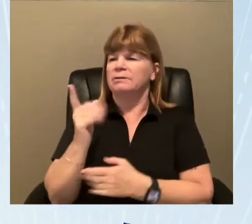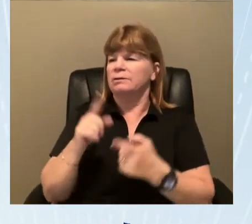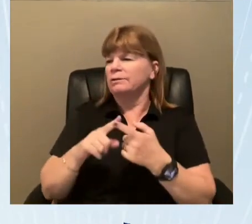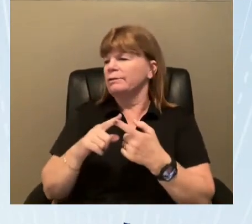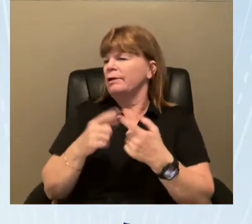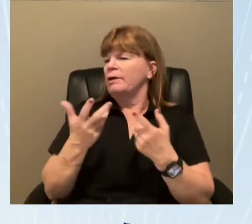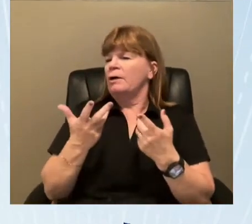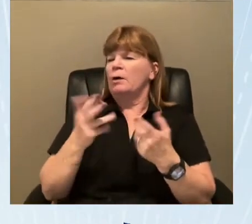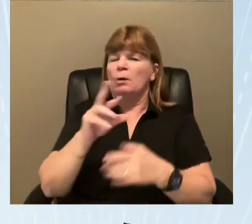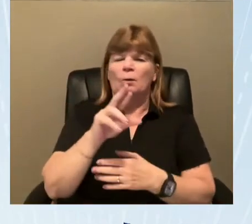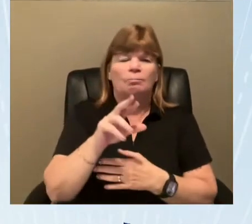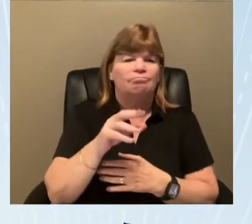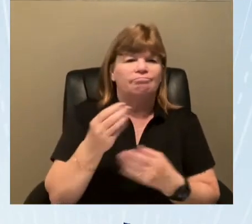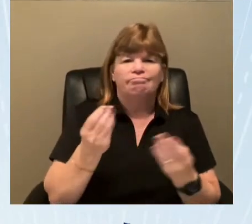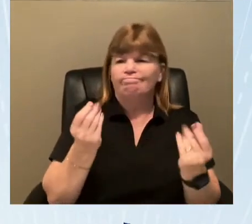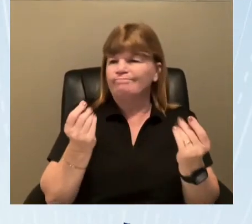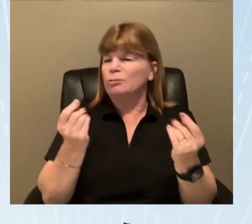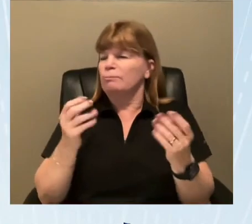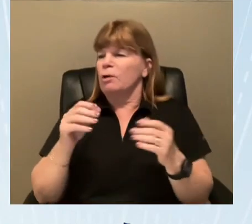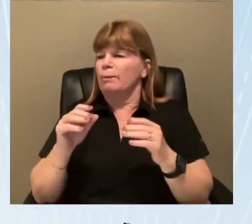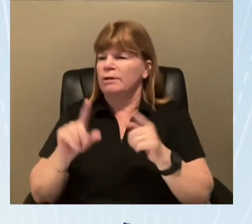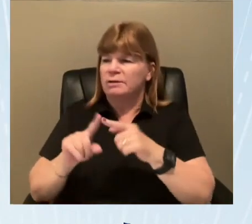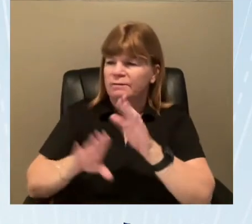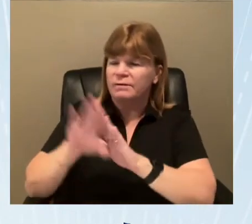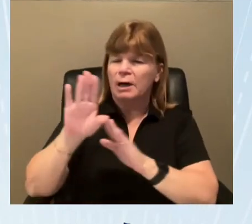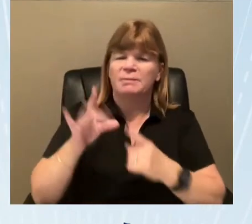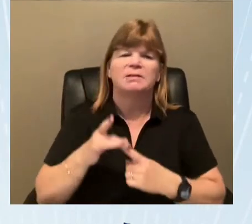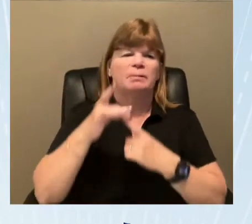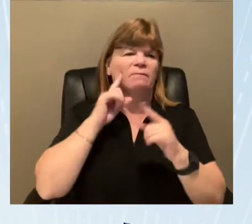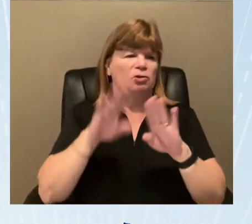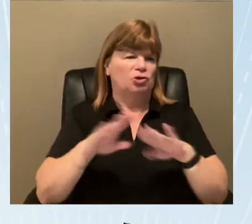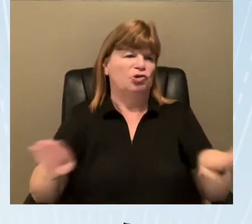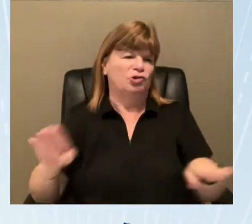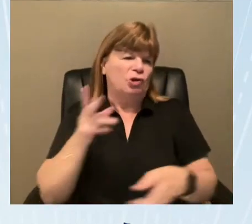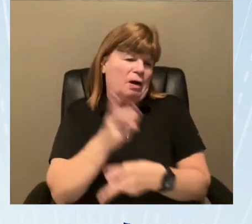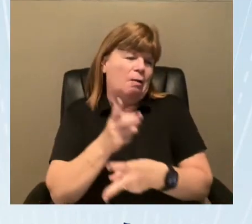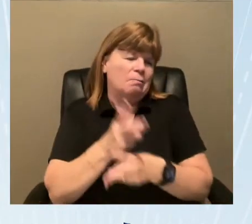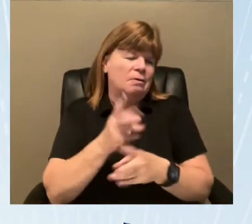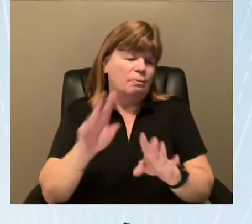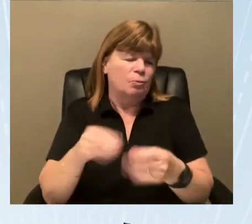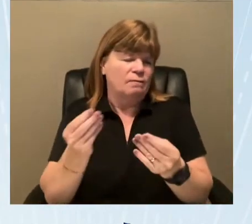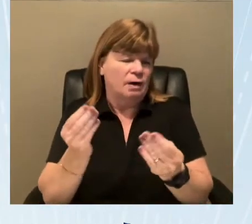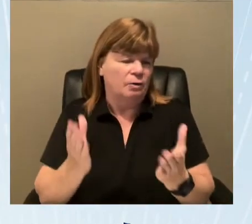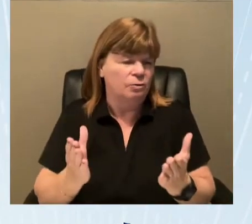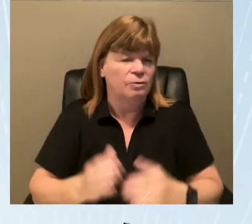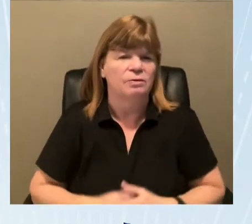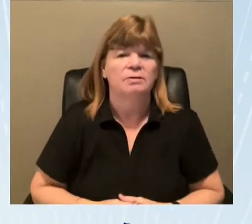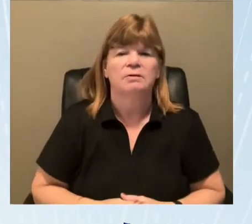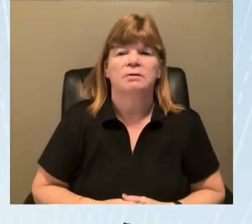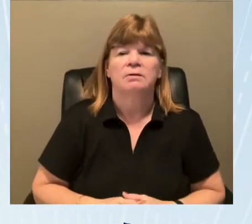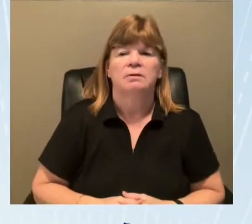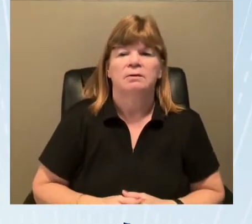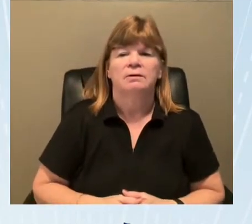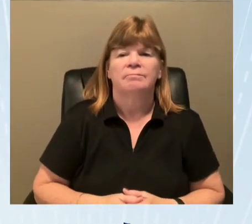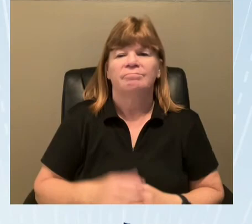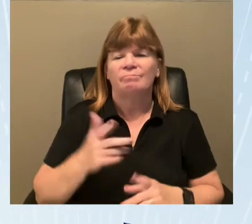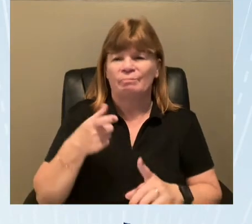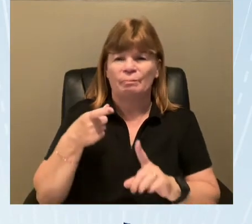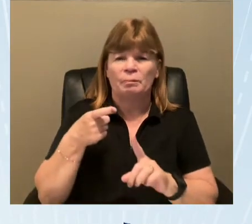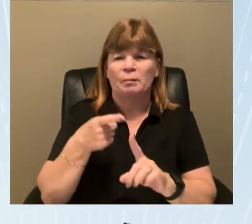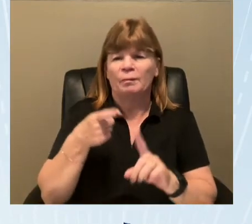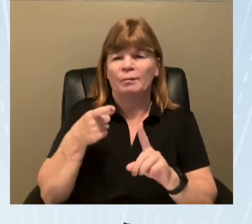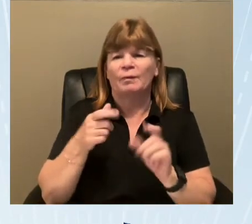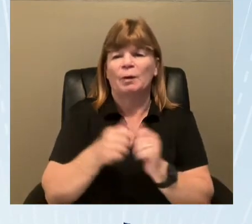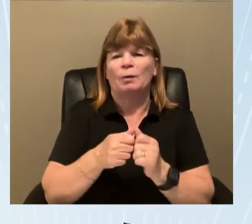happen, especially for childcare providers. So particularly with the Fund for